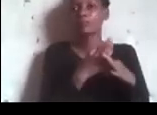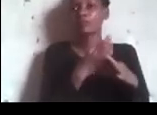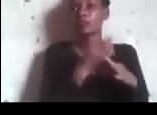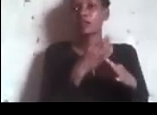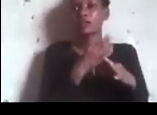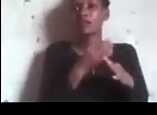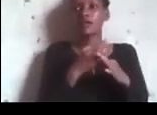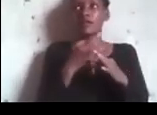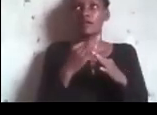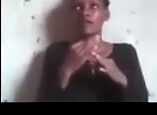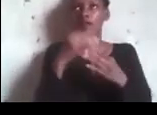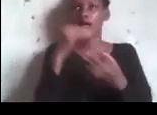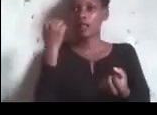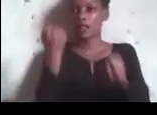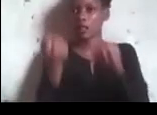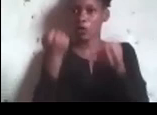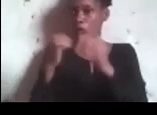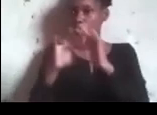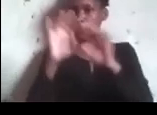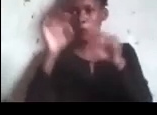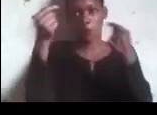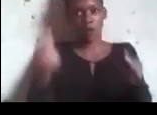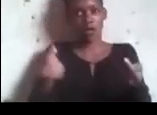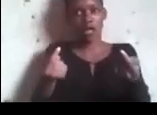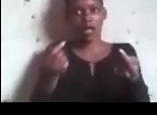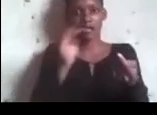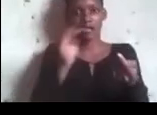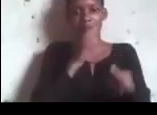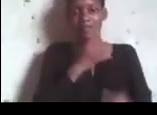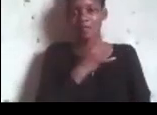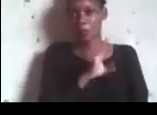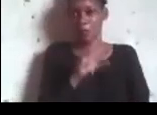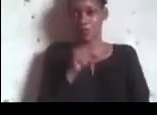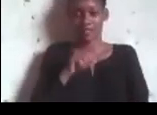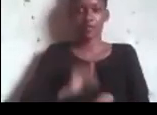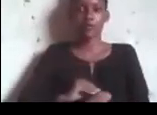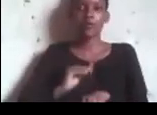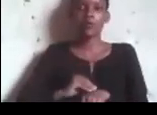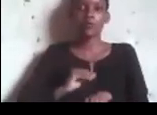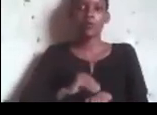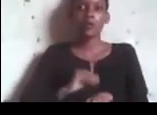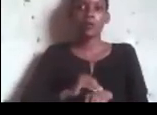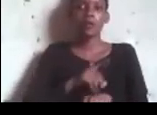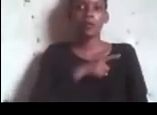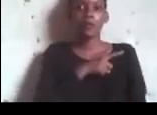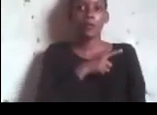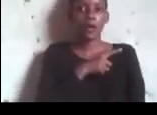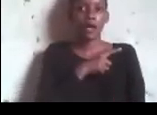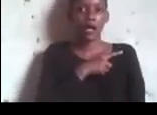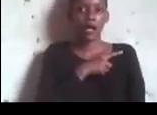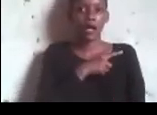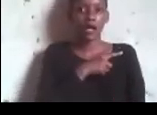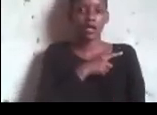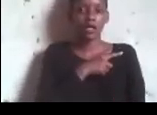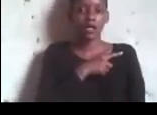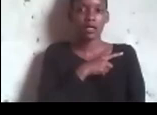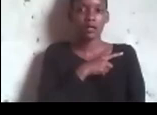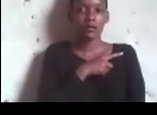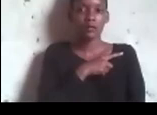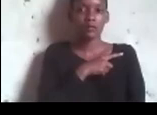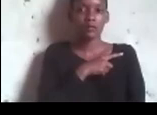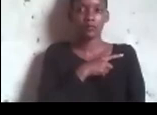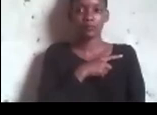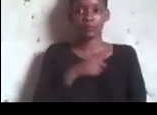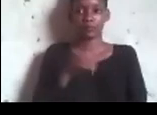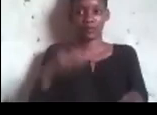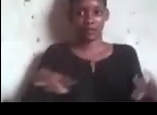recourse. So that on its own is problematic in situation where people cannot find a resolution